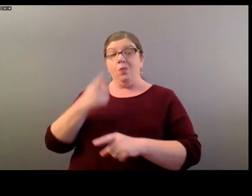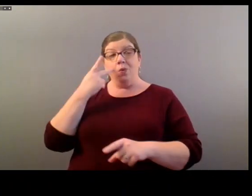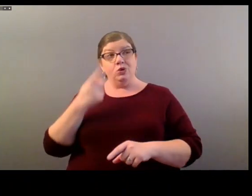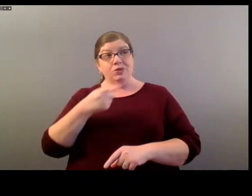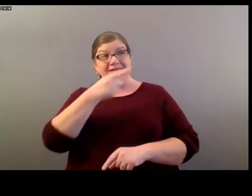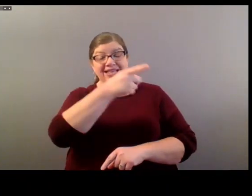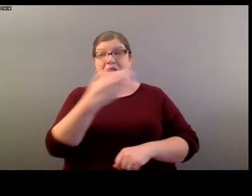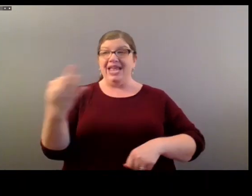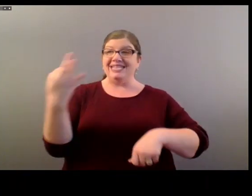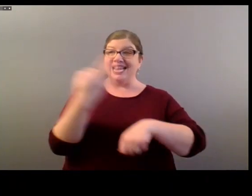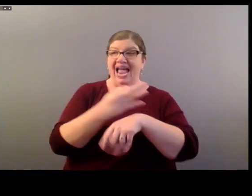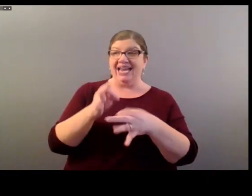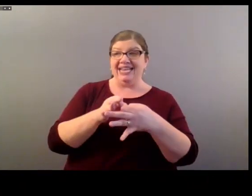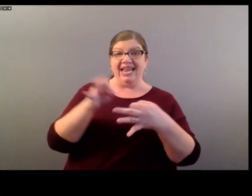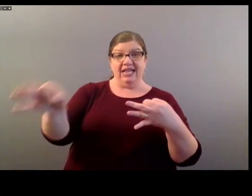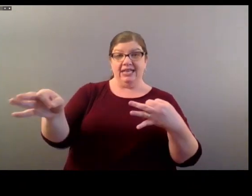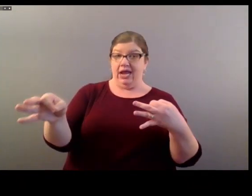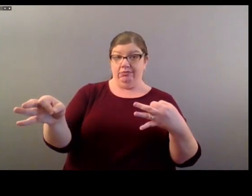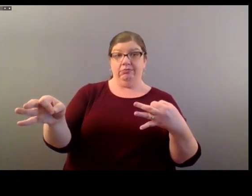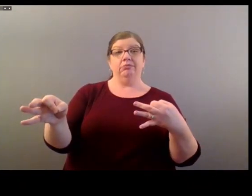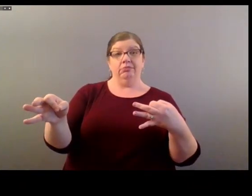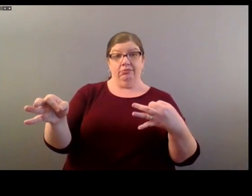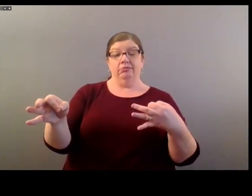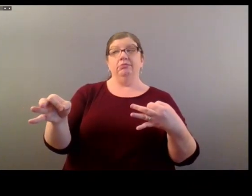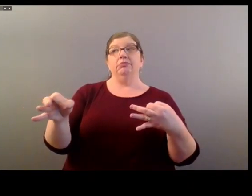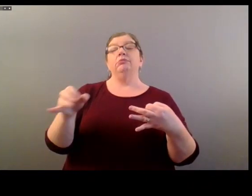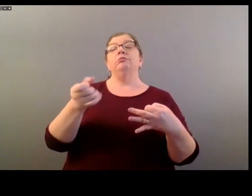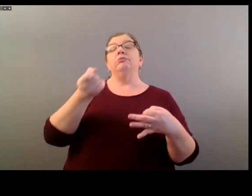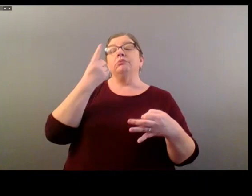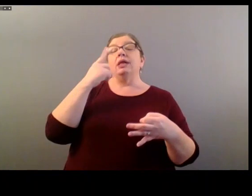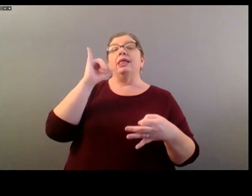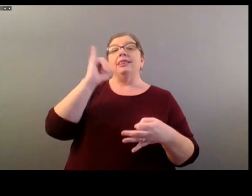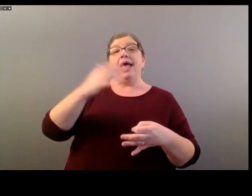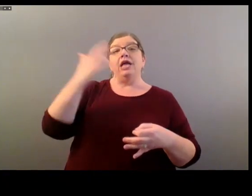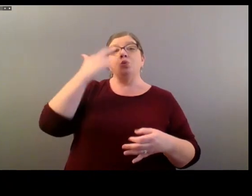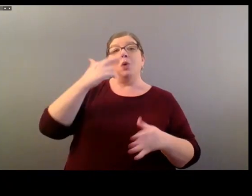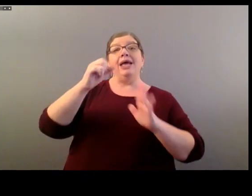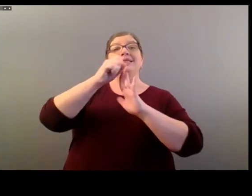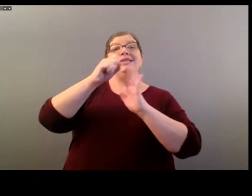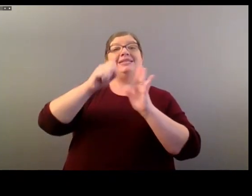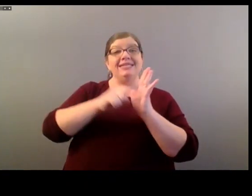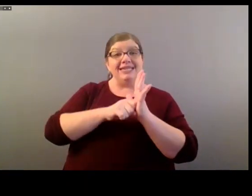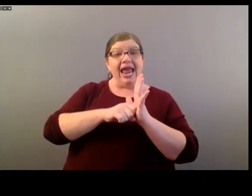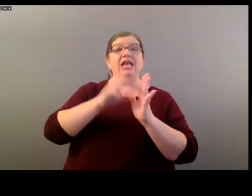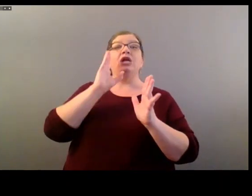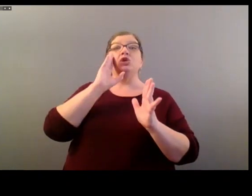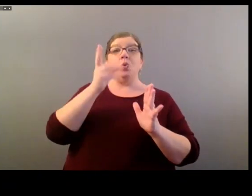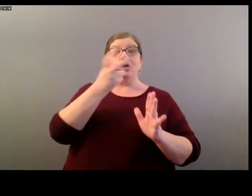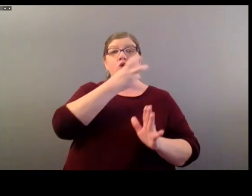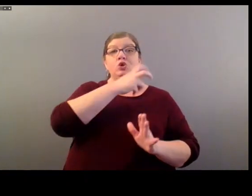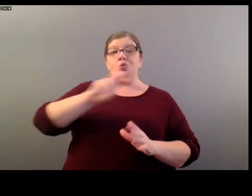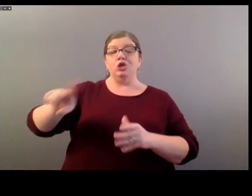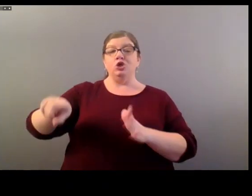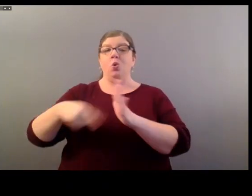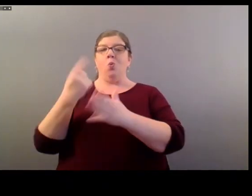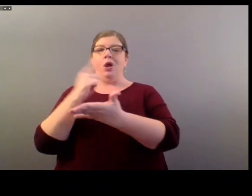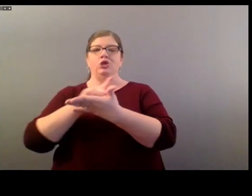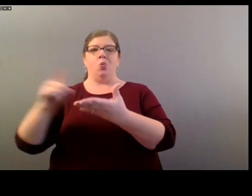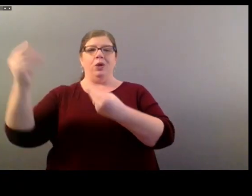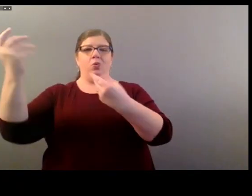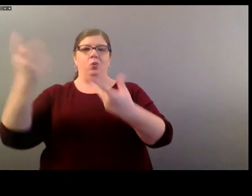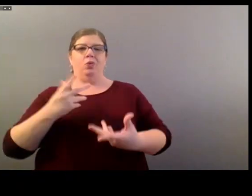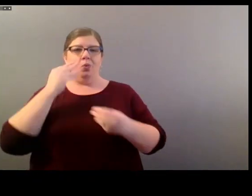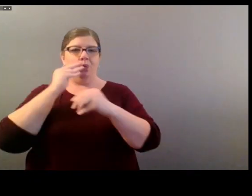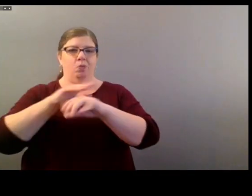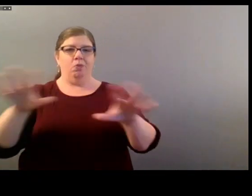9-day delay. And that's also why the state will switch to this once a week reporting.